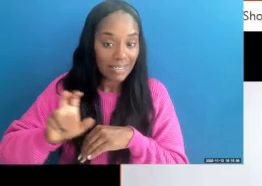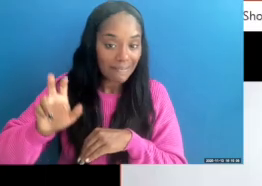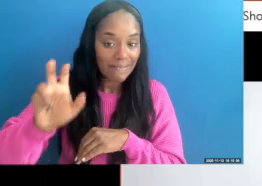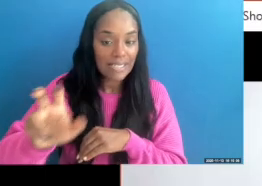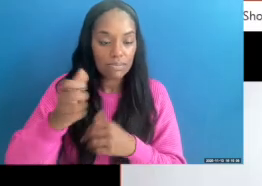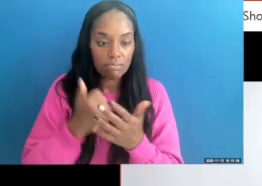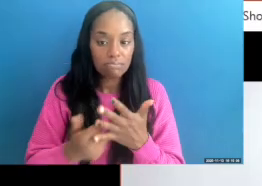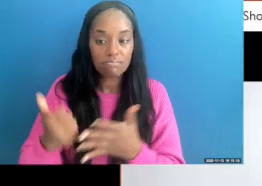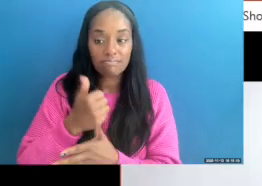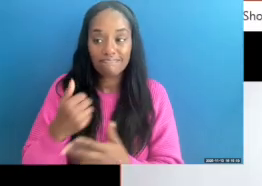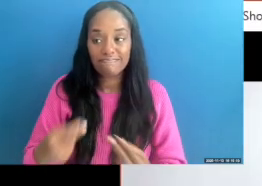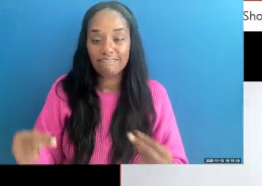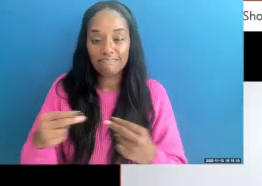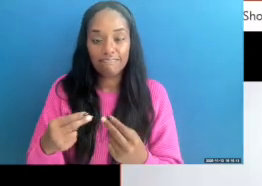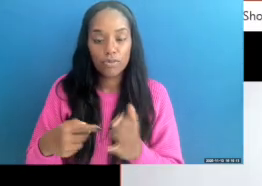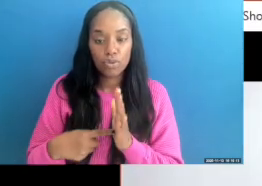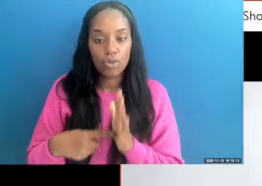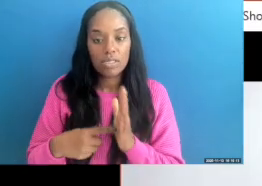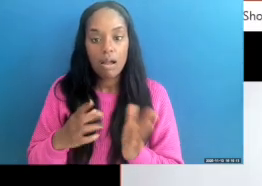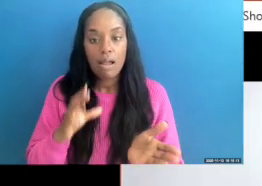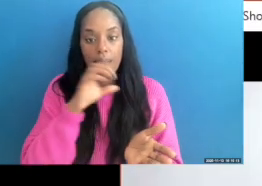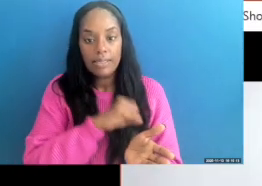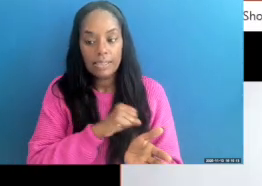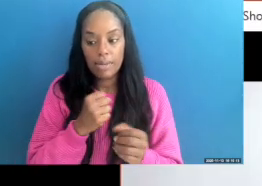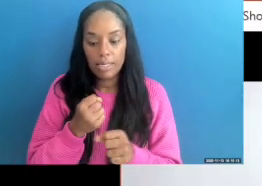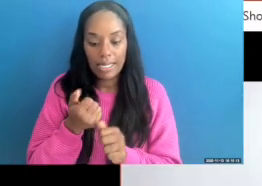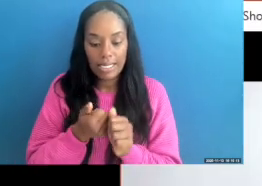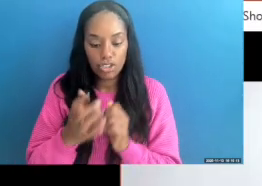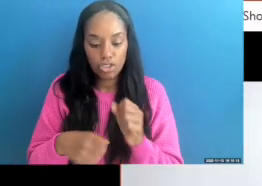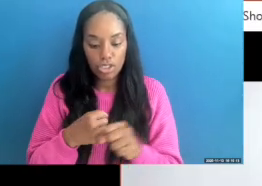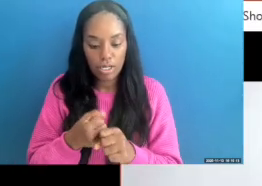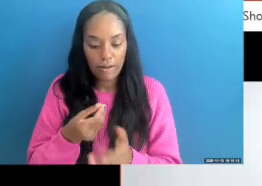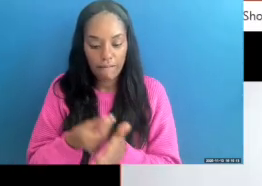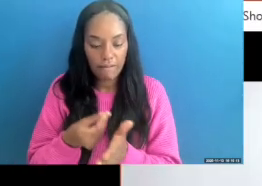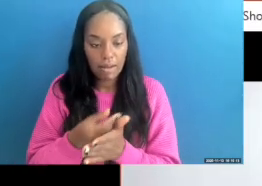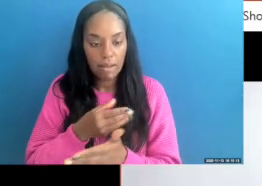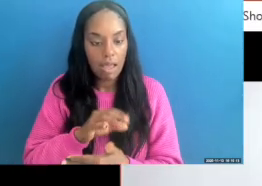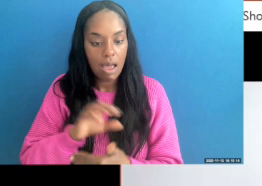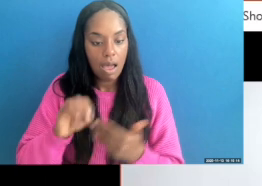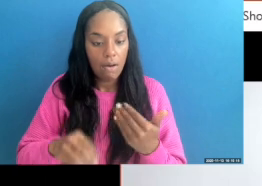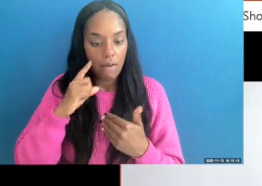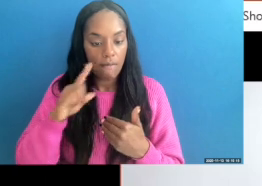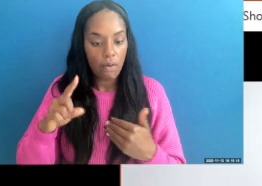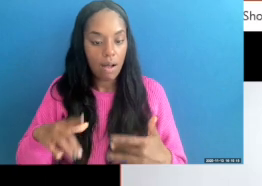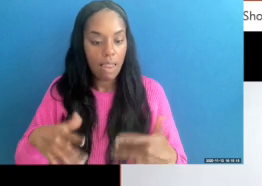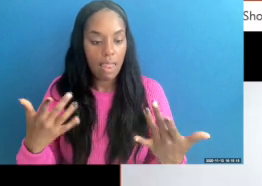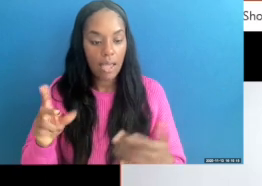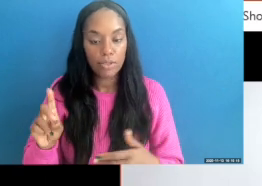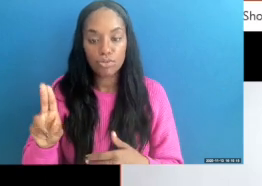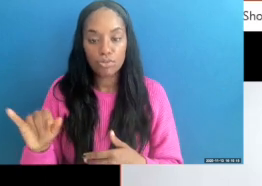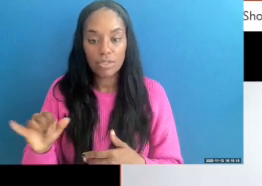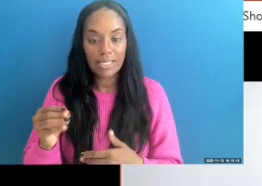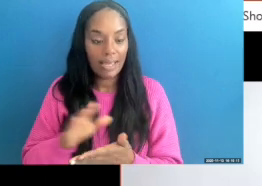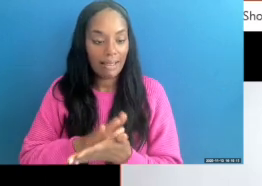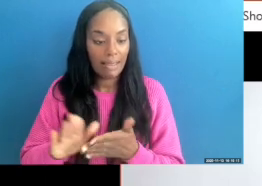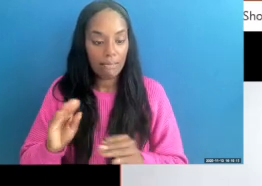investments and priorities. This slide presents our estimated annual funding and outcomes for our light duty and clean